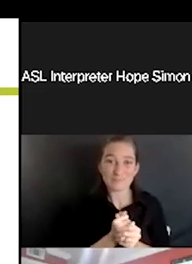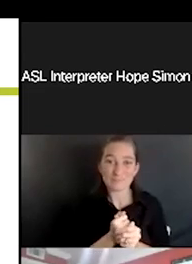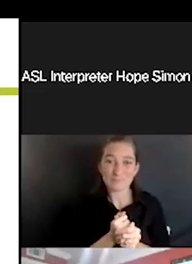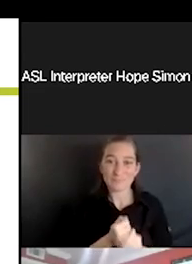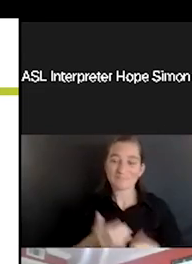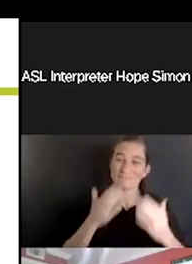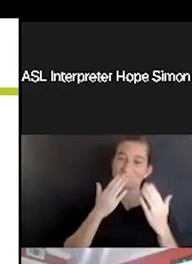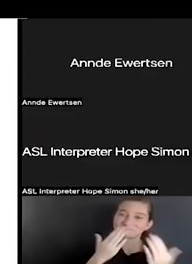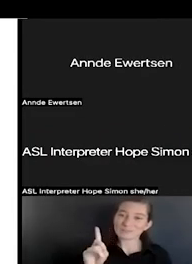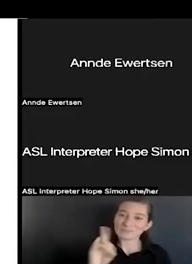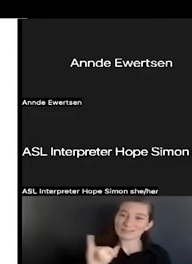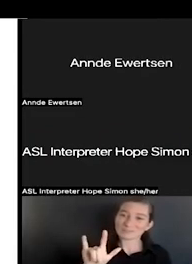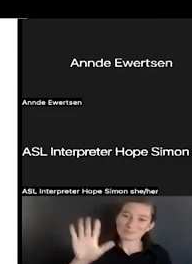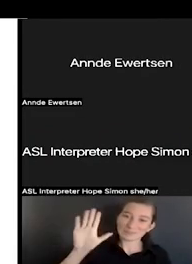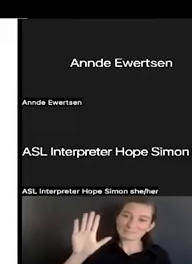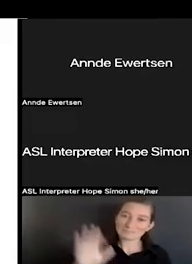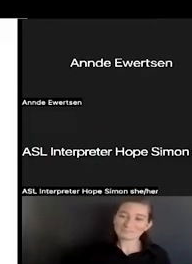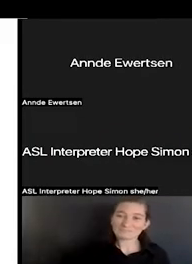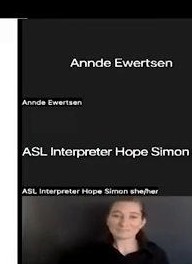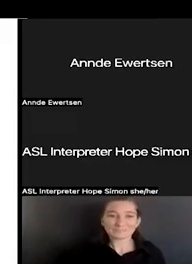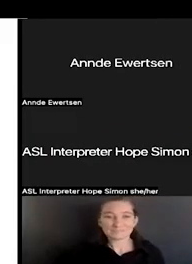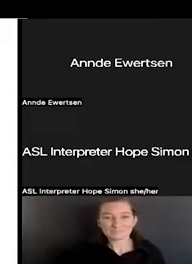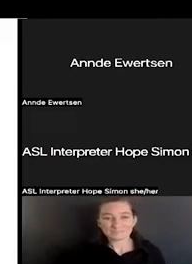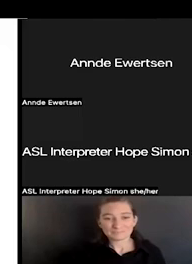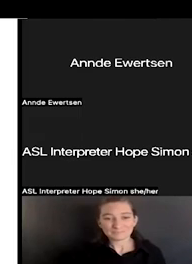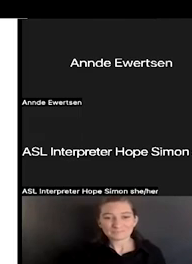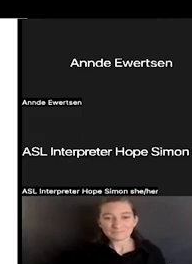Thank you, Daniel. Thank you.